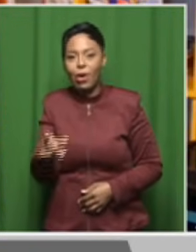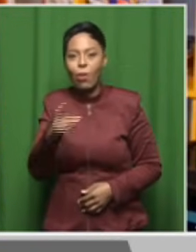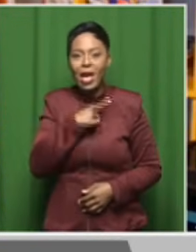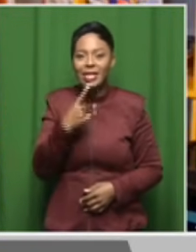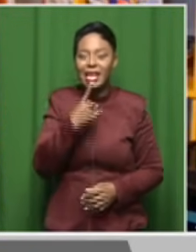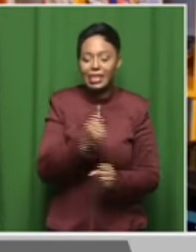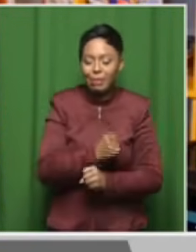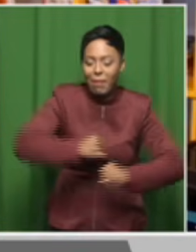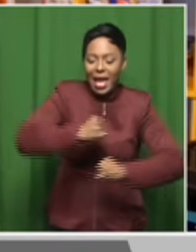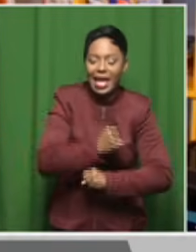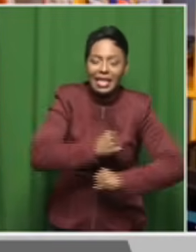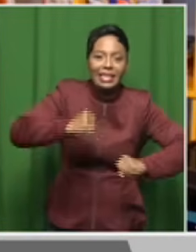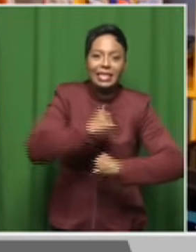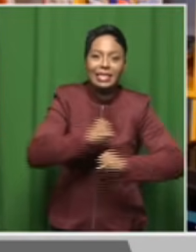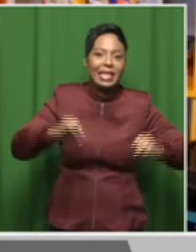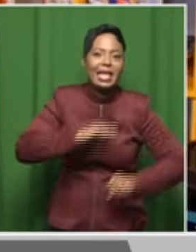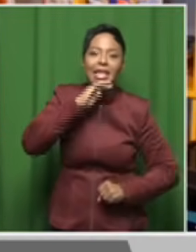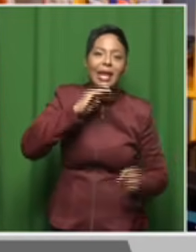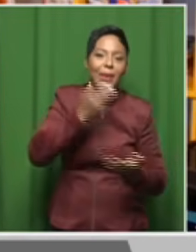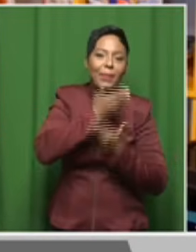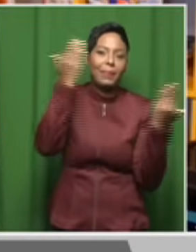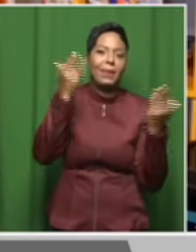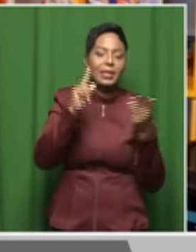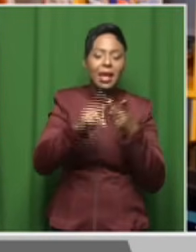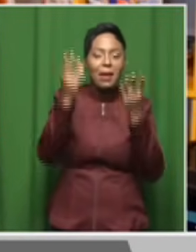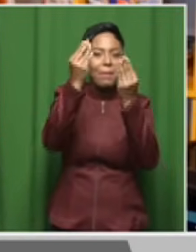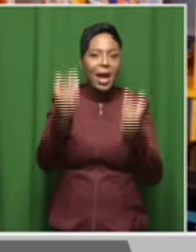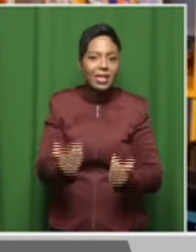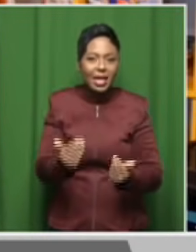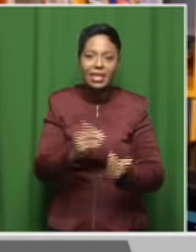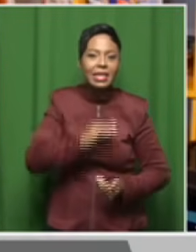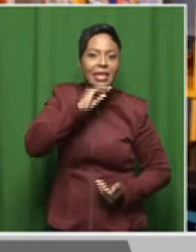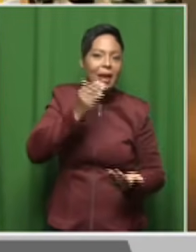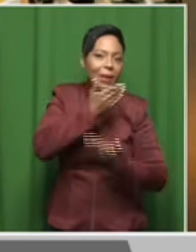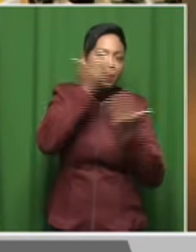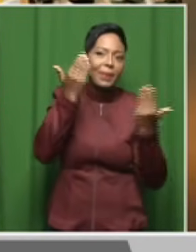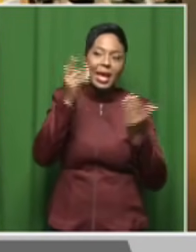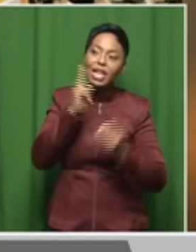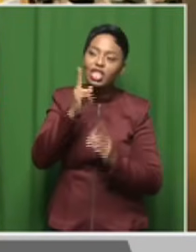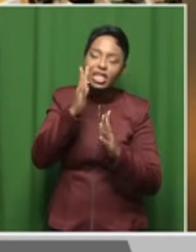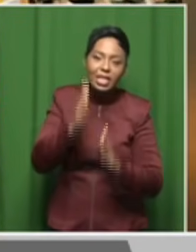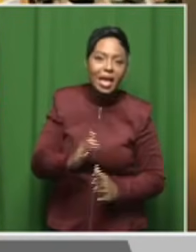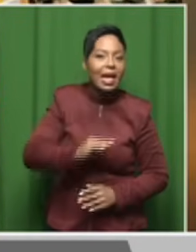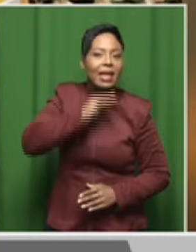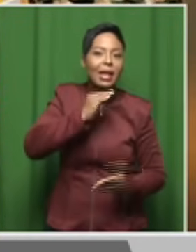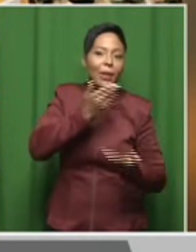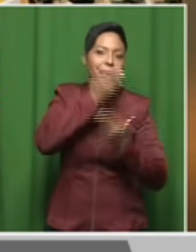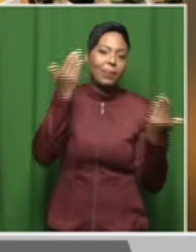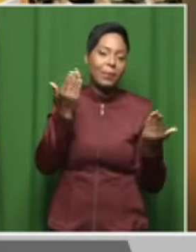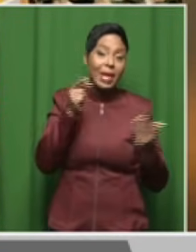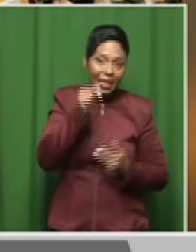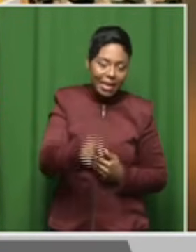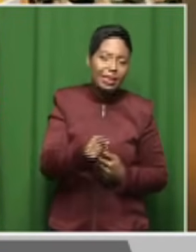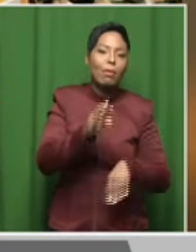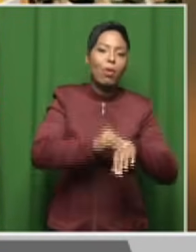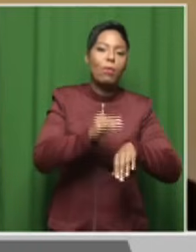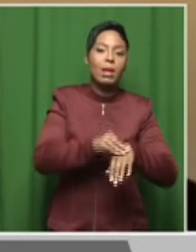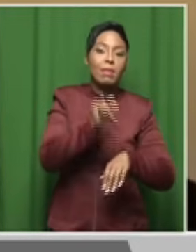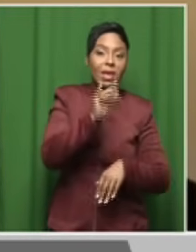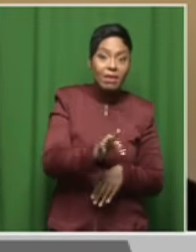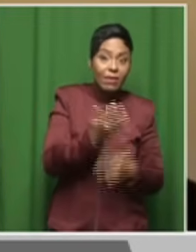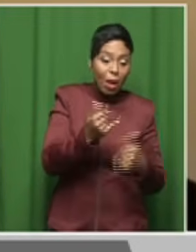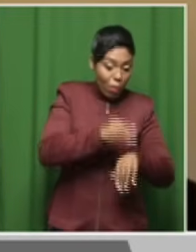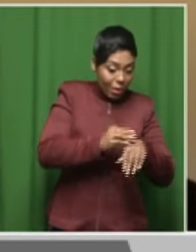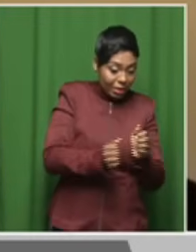that they have, and teachers and budget. It's a challenge that extends all the way from ECD through to matric.